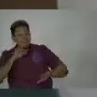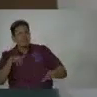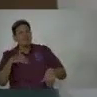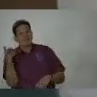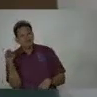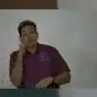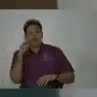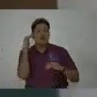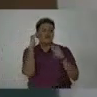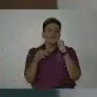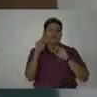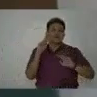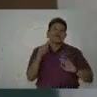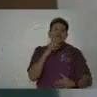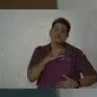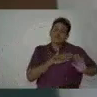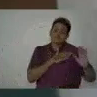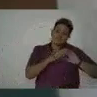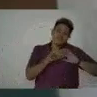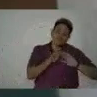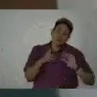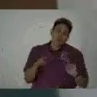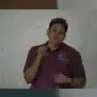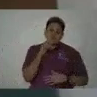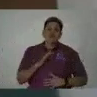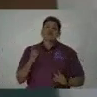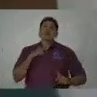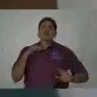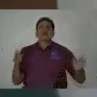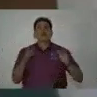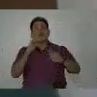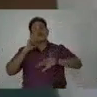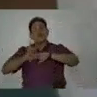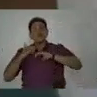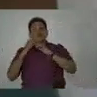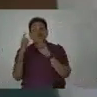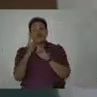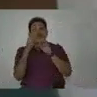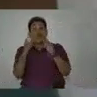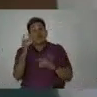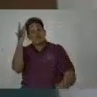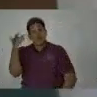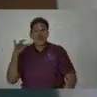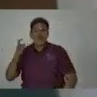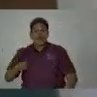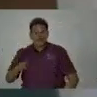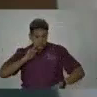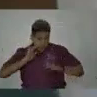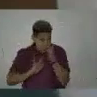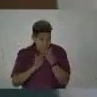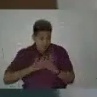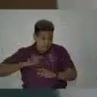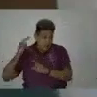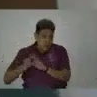or unfairly treat a citizen of Jamaica. Madam Speaker, I urge you to set a date quickly because I need to clear my